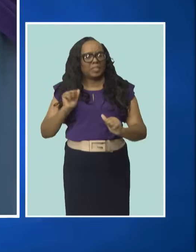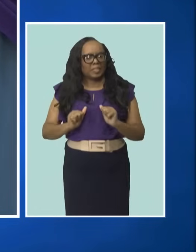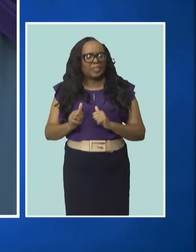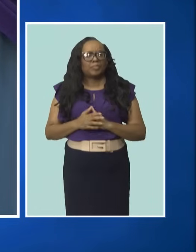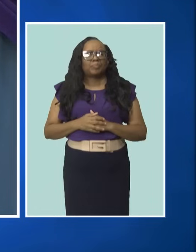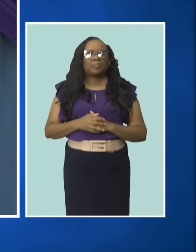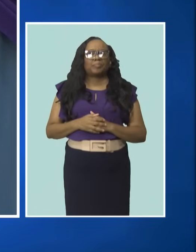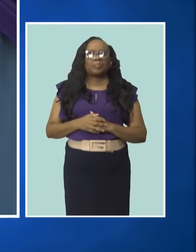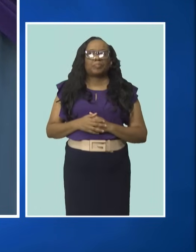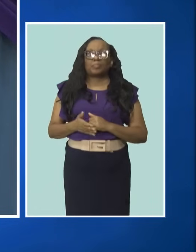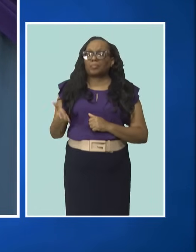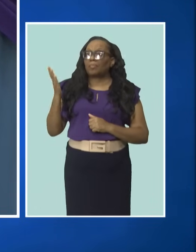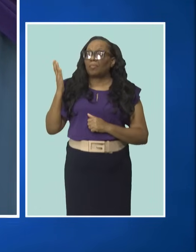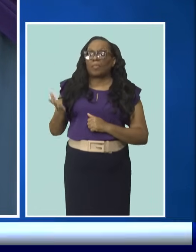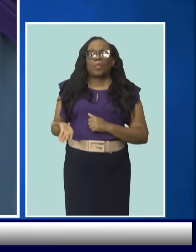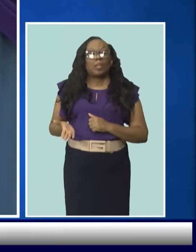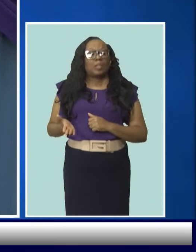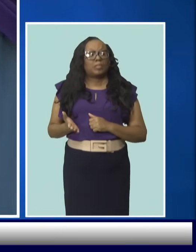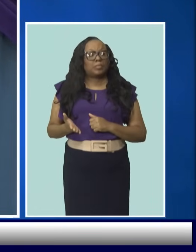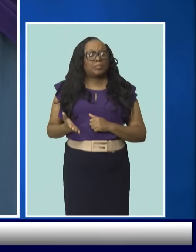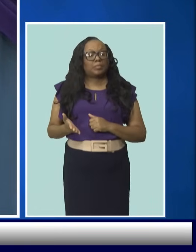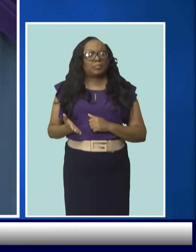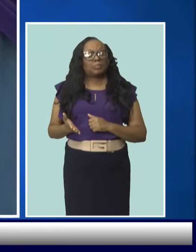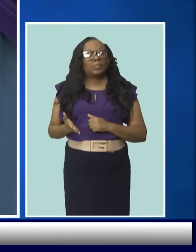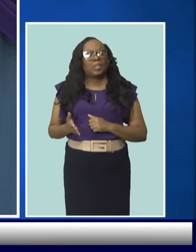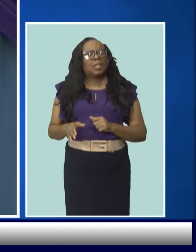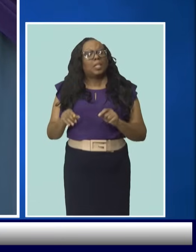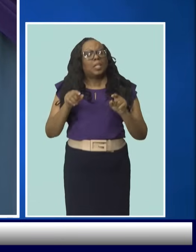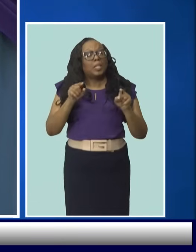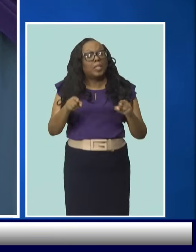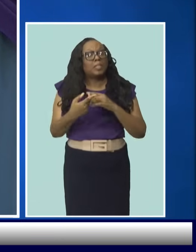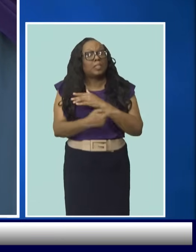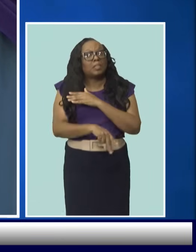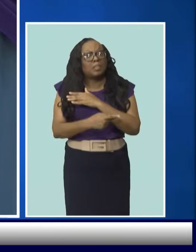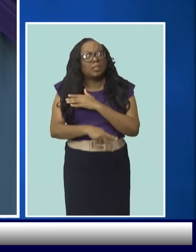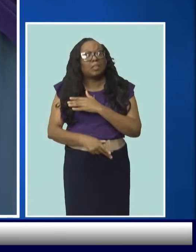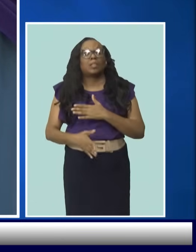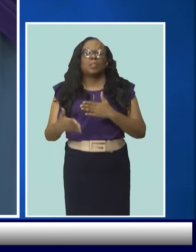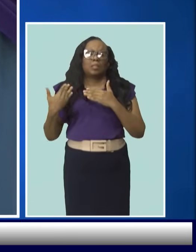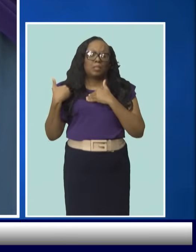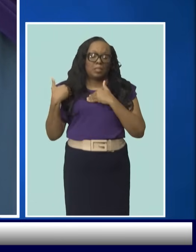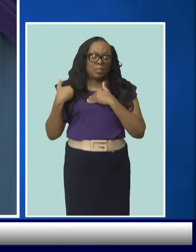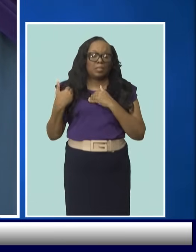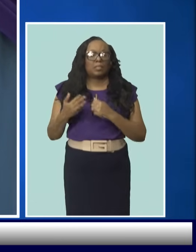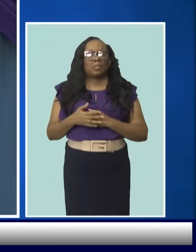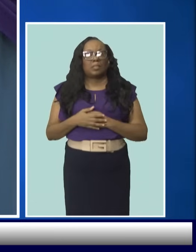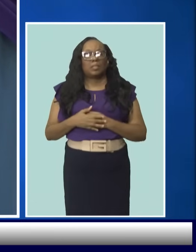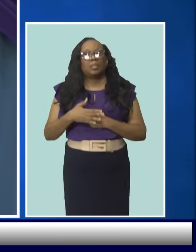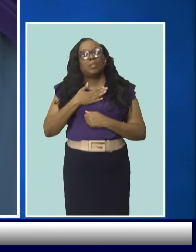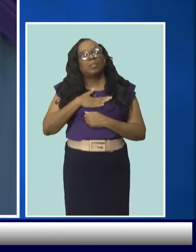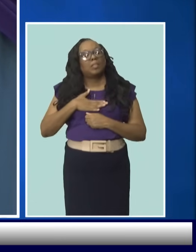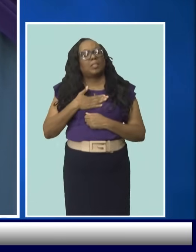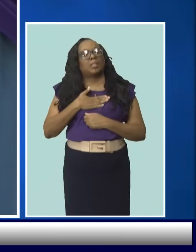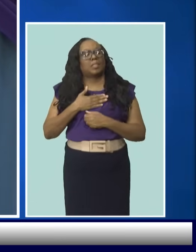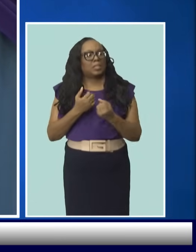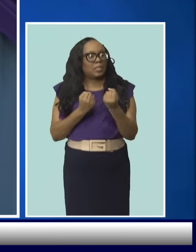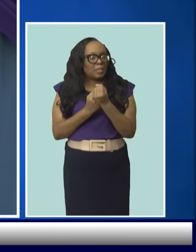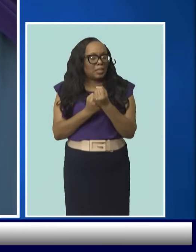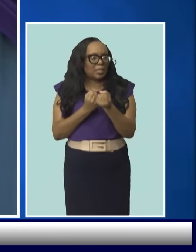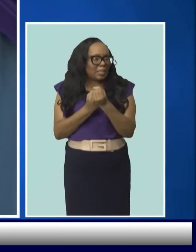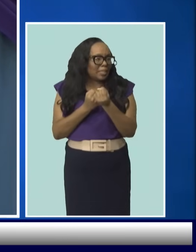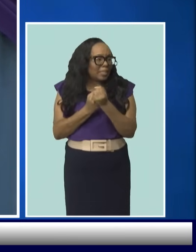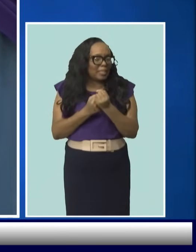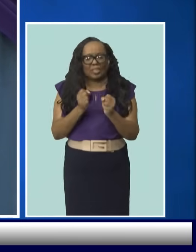The responsibility I give to you, the people of St. Philip, as we do this regathering, is to commit to make